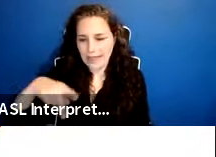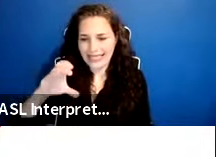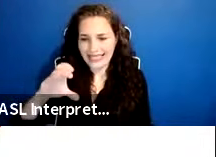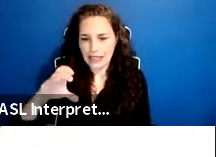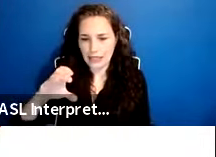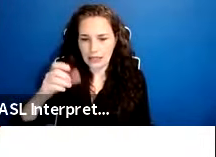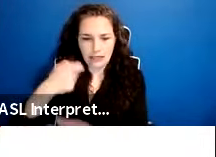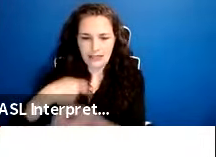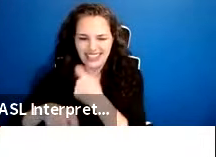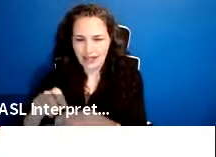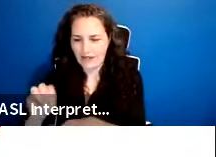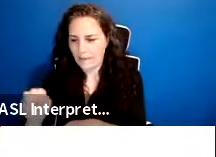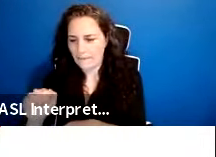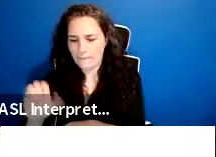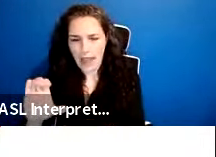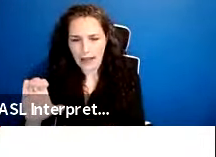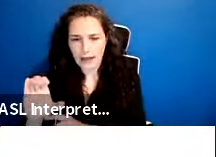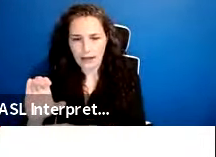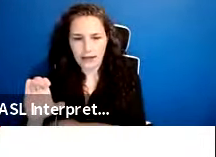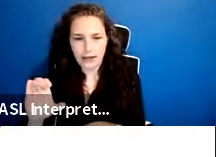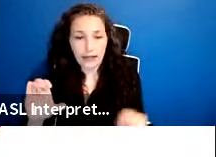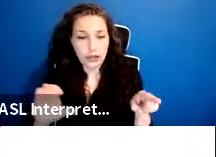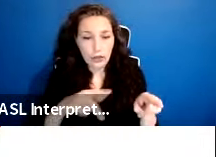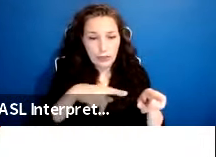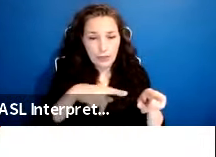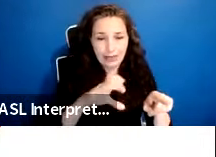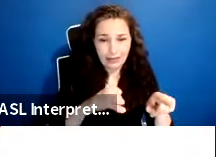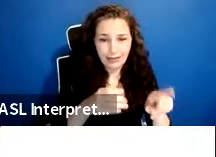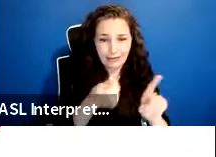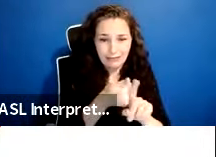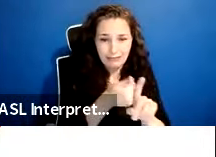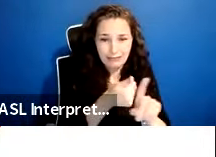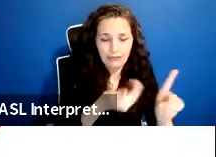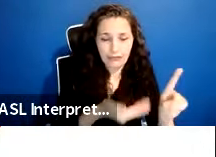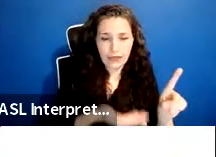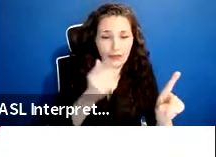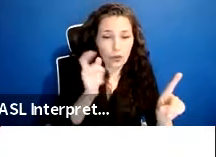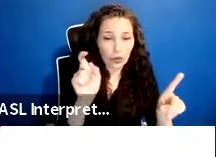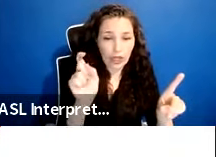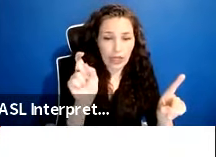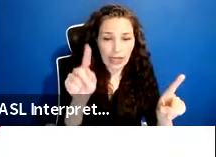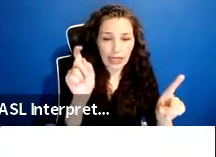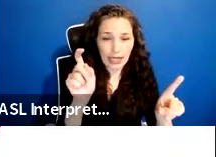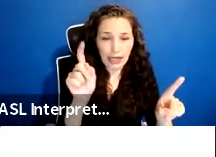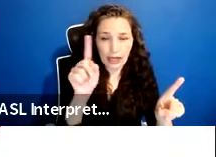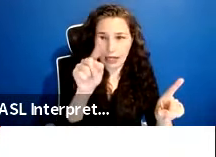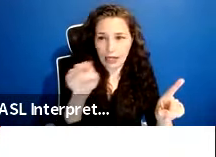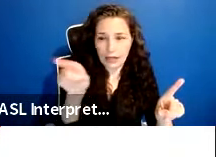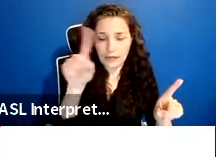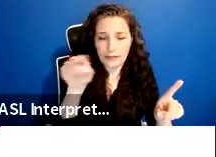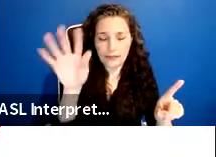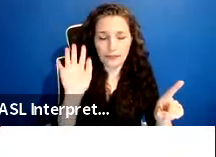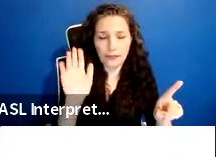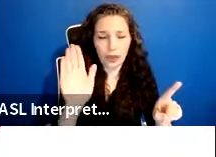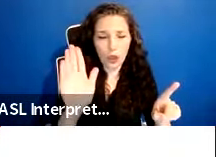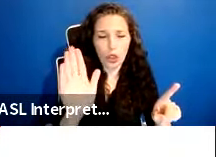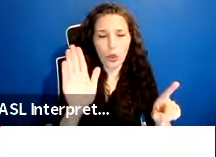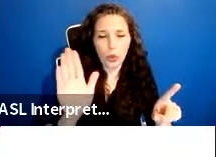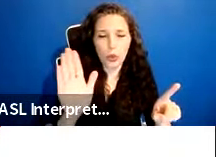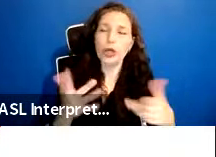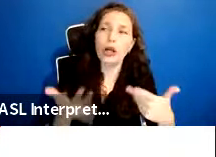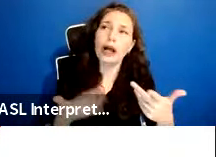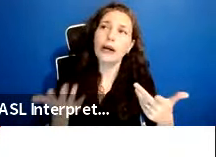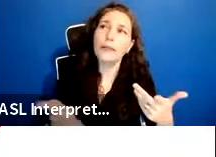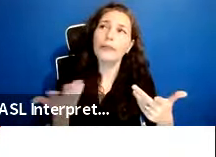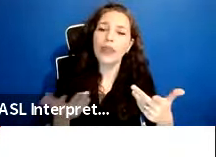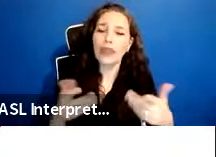Mac. On the PC side, if I click on your, sometimes it's